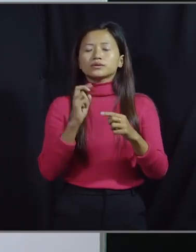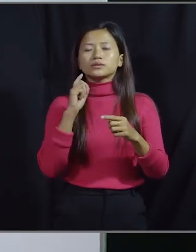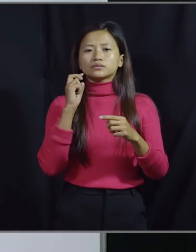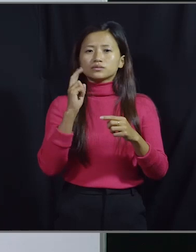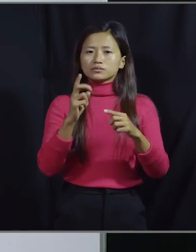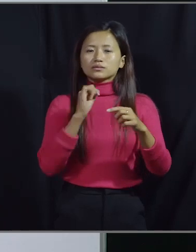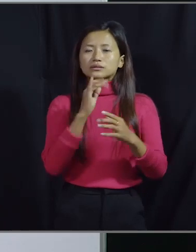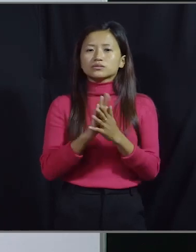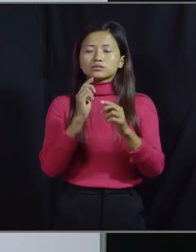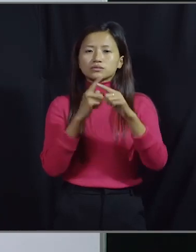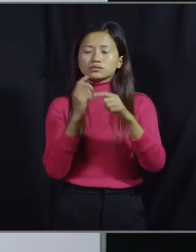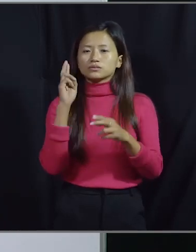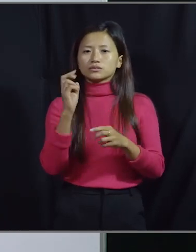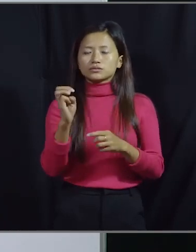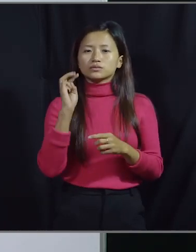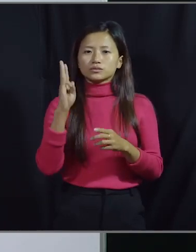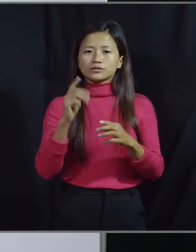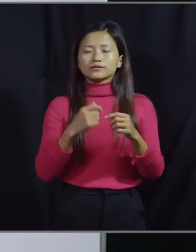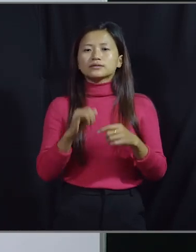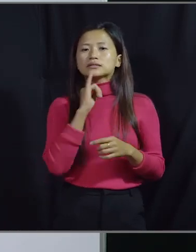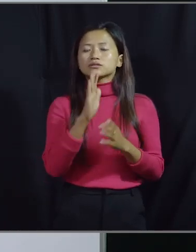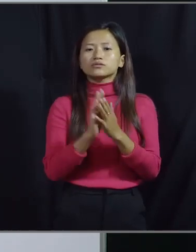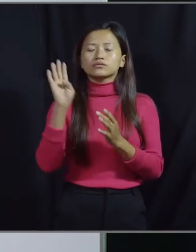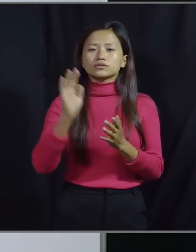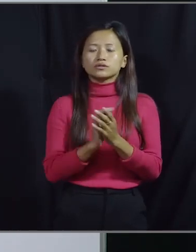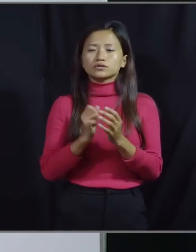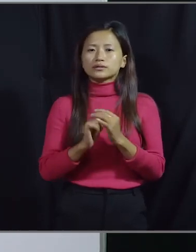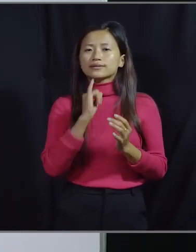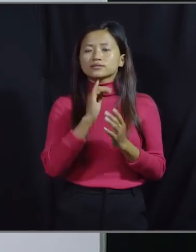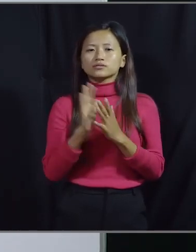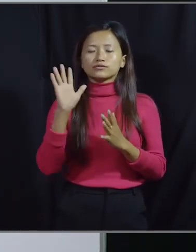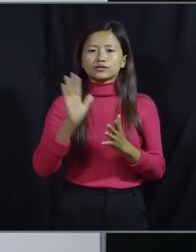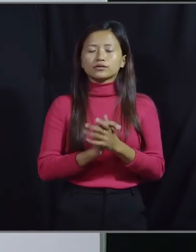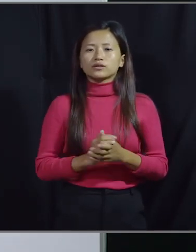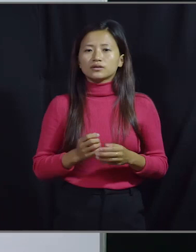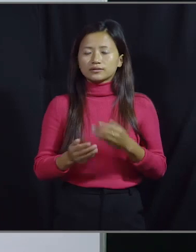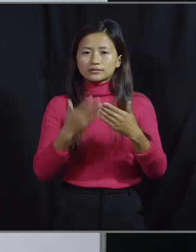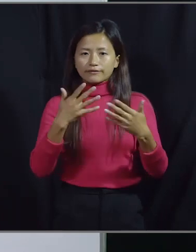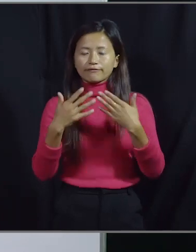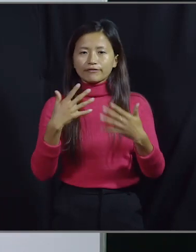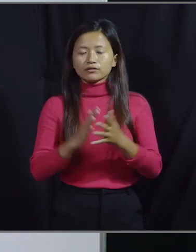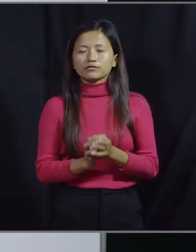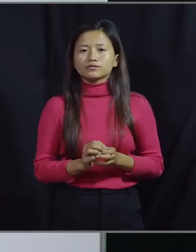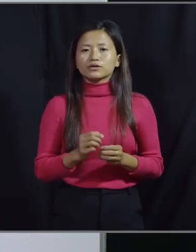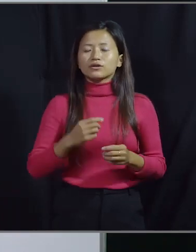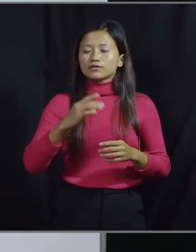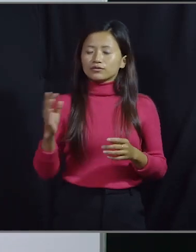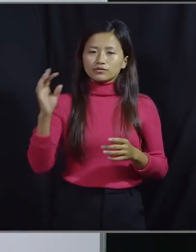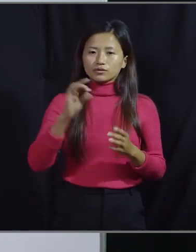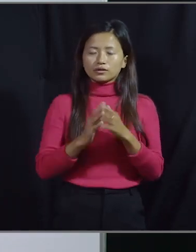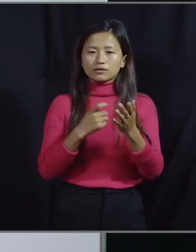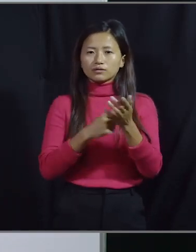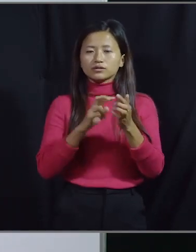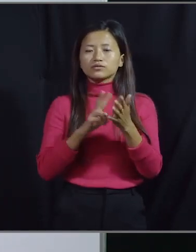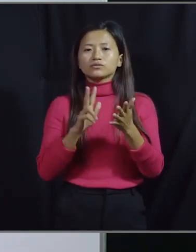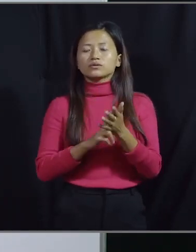effect from 1st April 2014. They also decide to record the effect of following revaluations